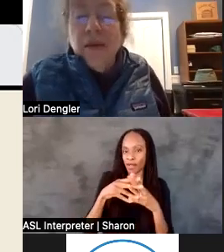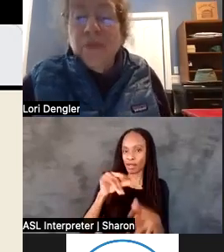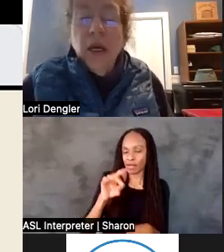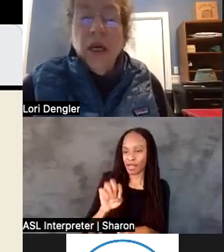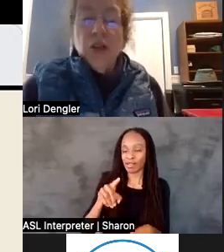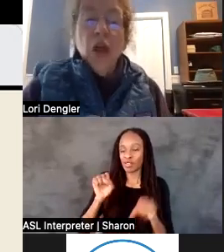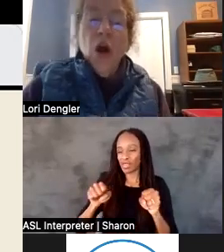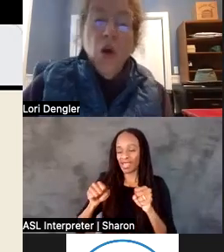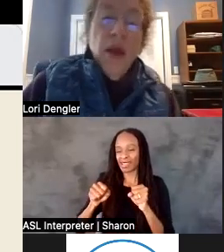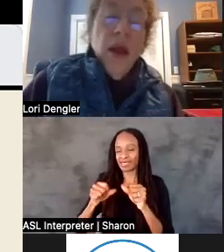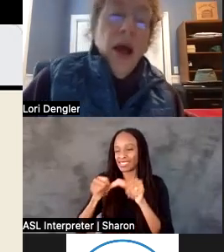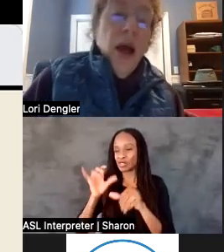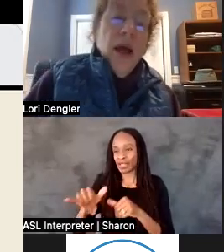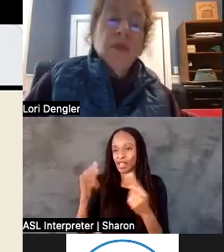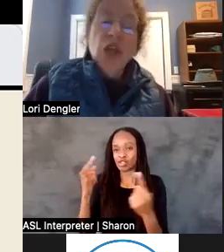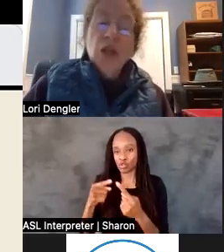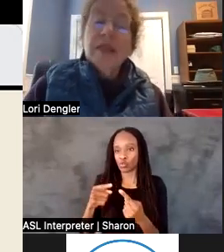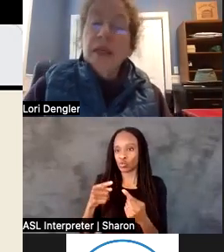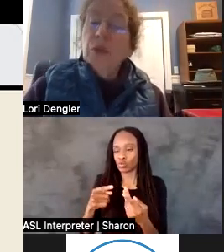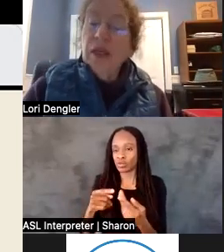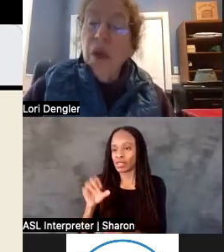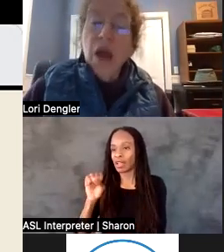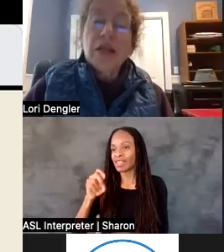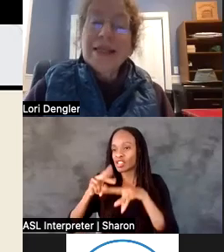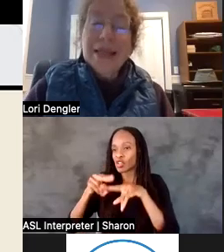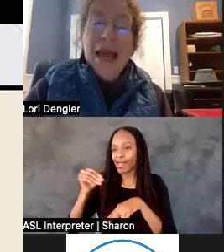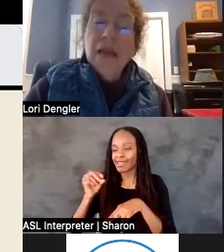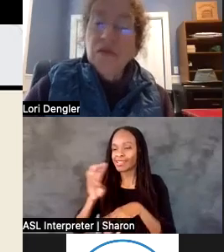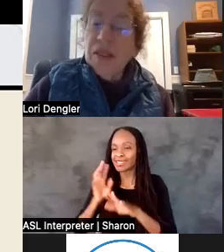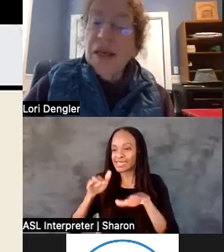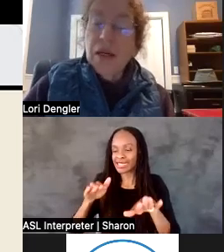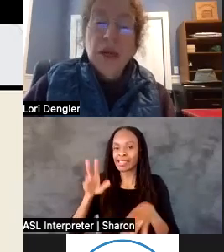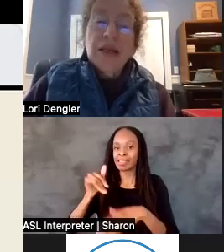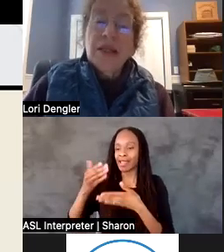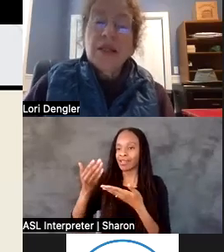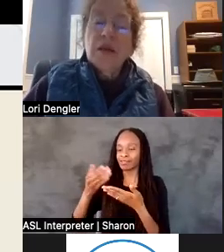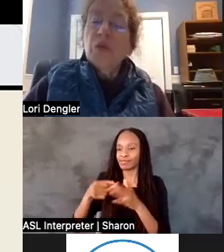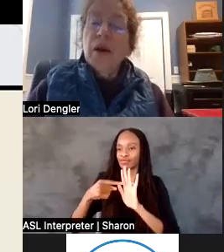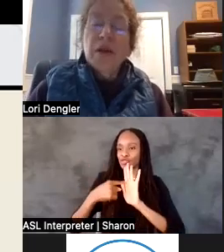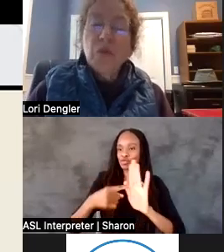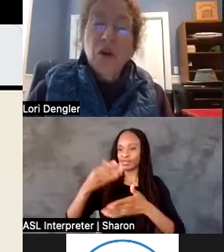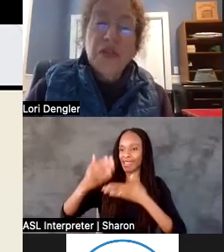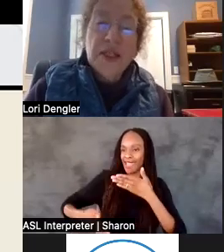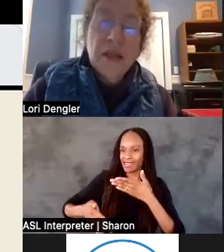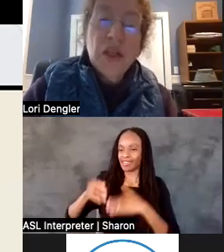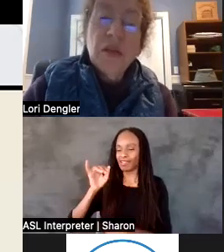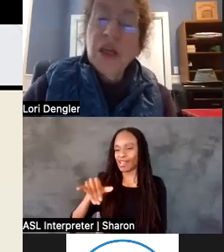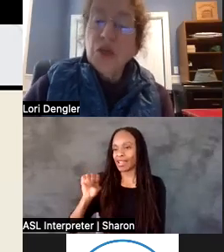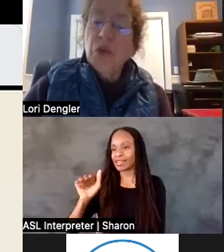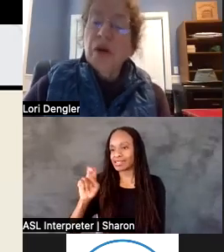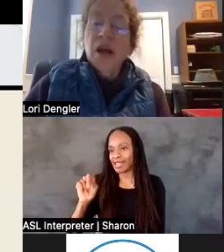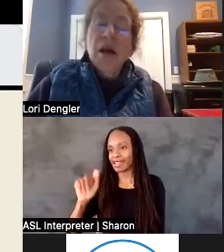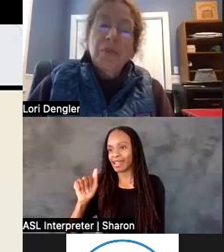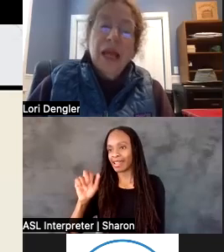Sea. So the Salton Sea really marks the end of the San Andreas system, where it morphs into the